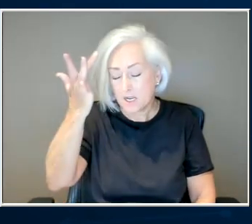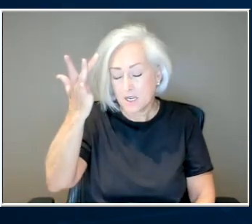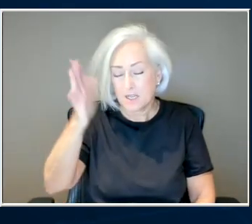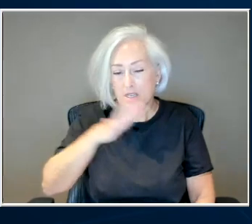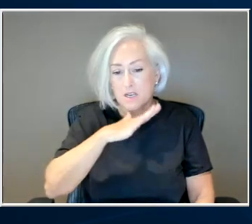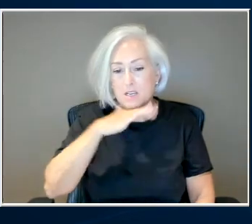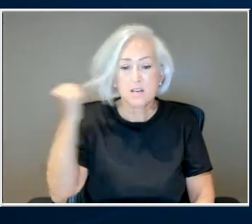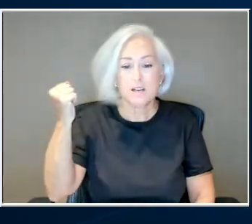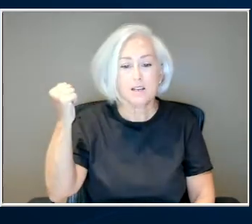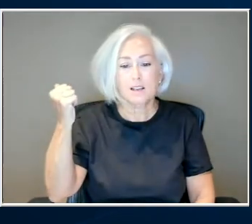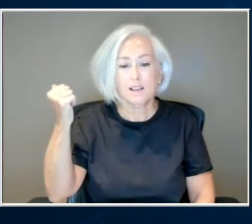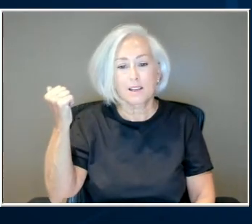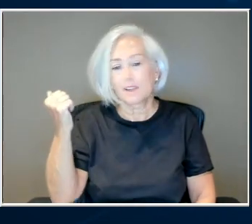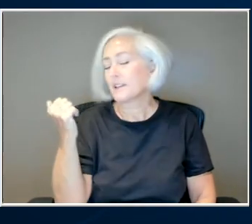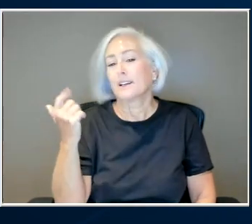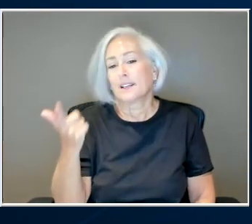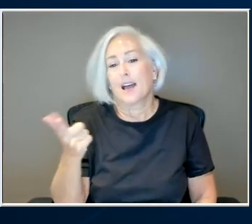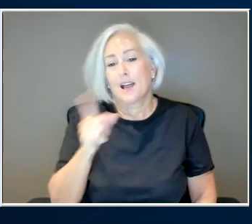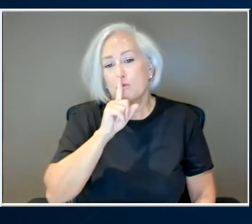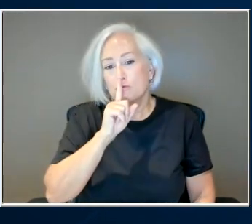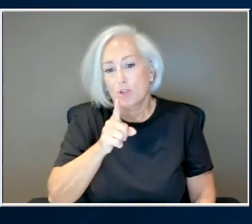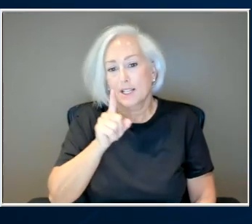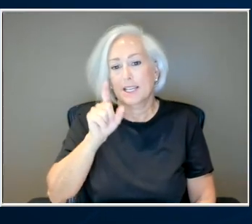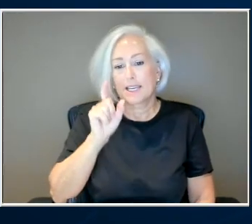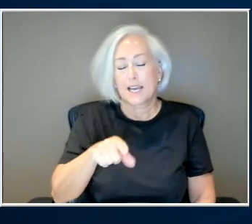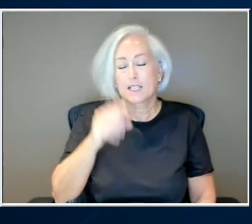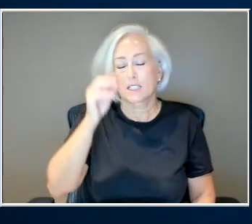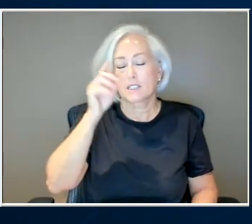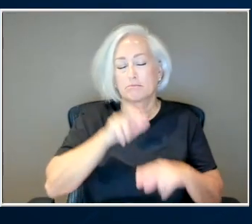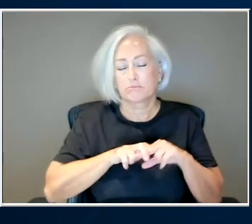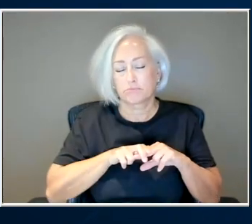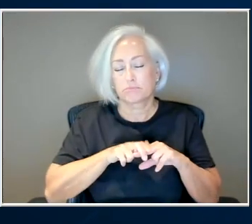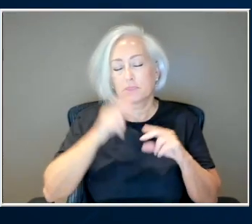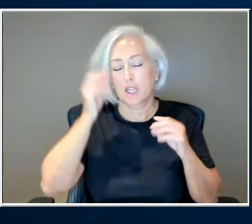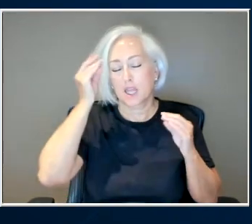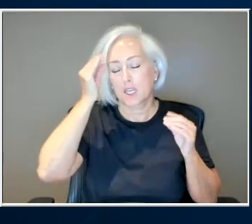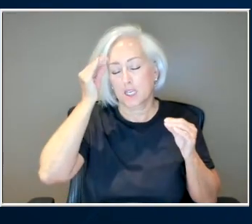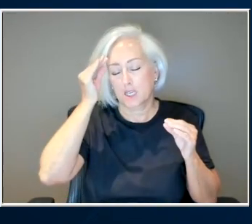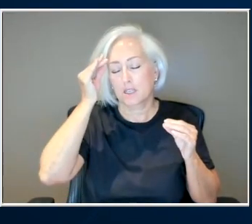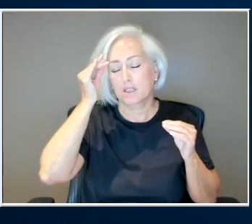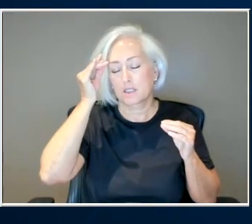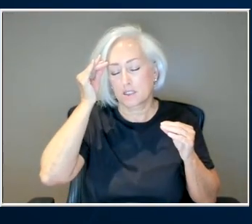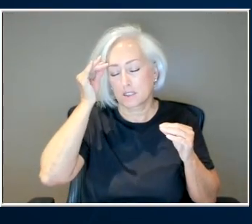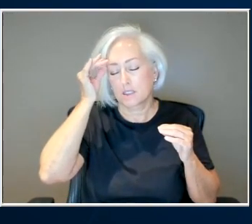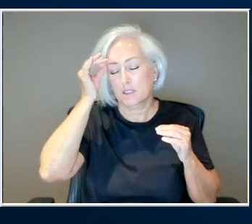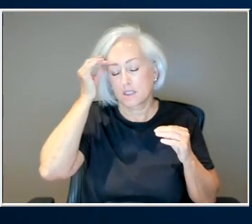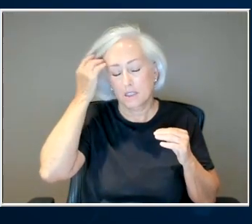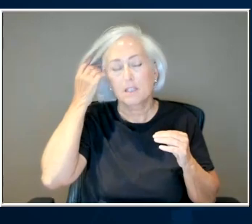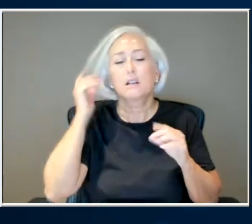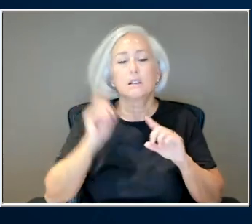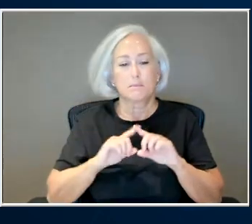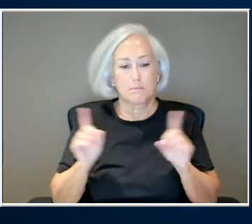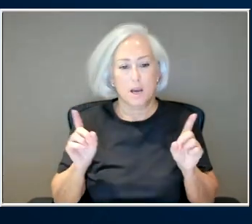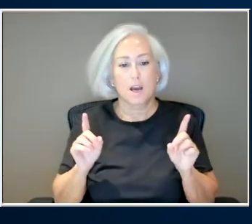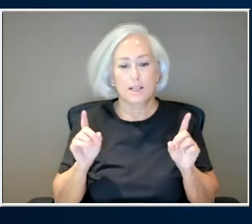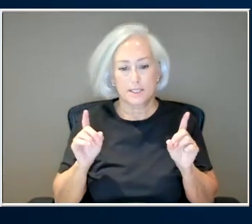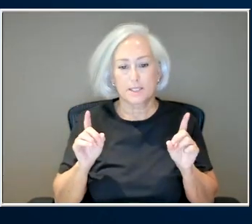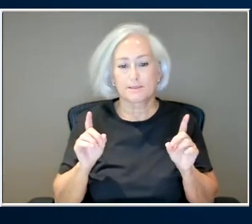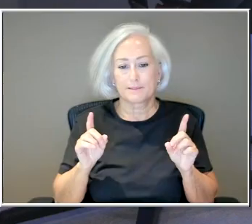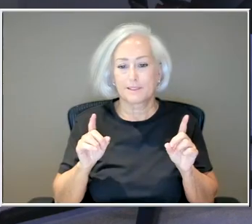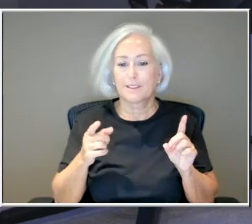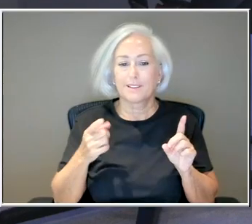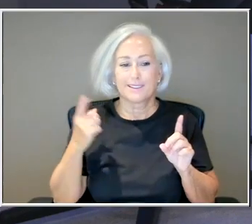yeah, I really had to sit on that one and think for a long time. But I will say that this wonderful person